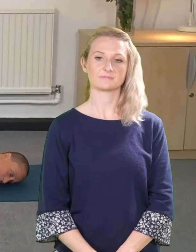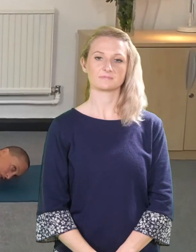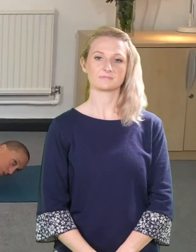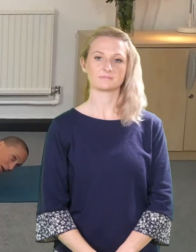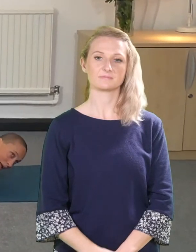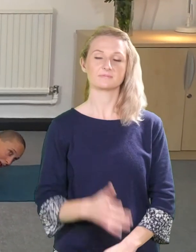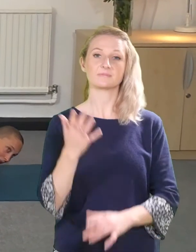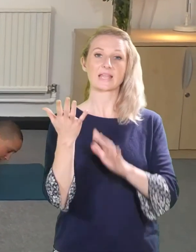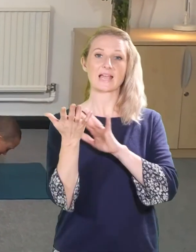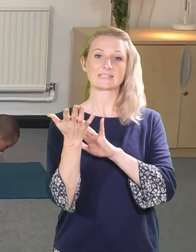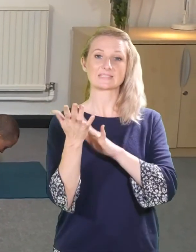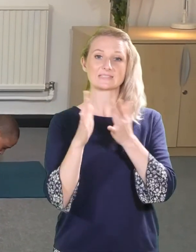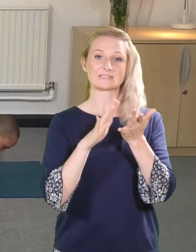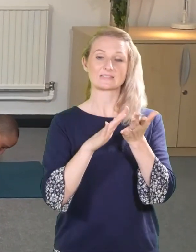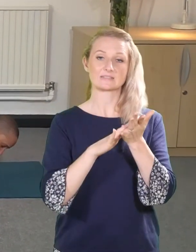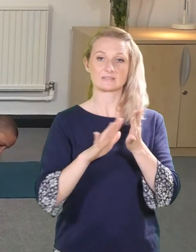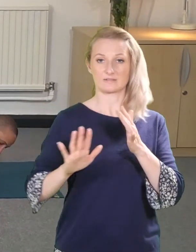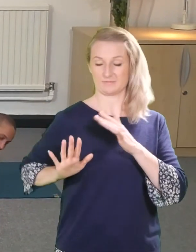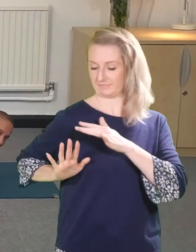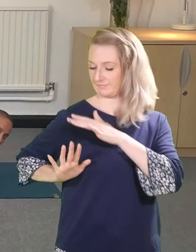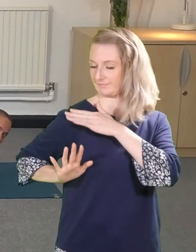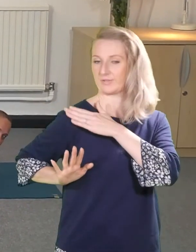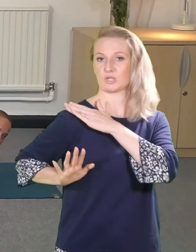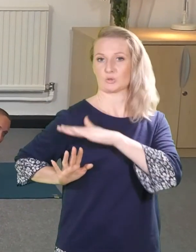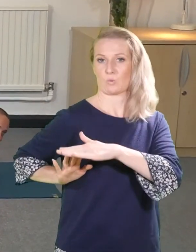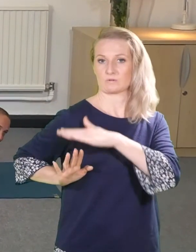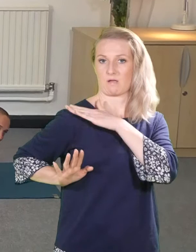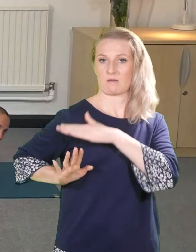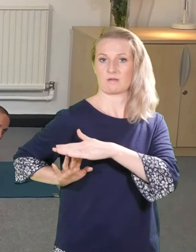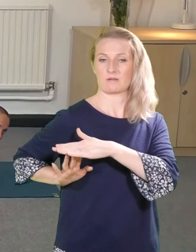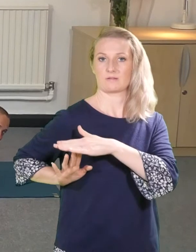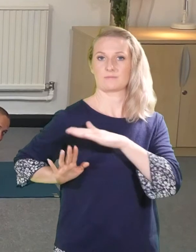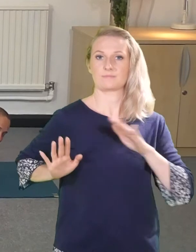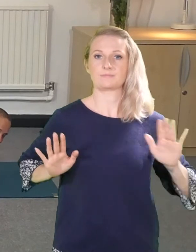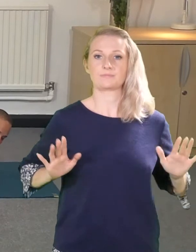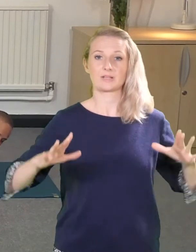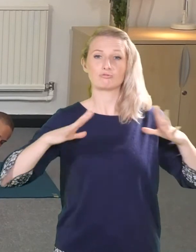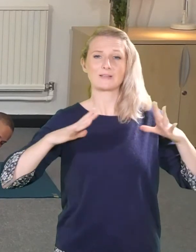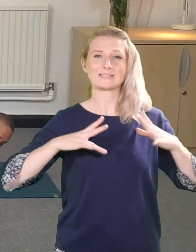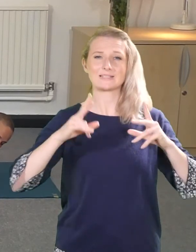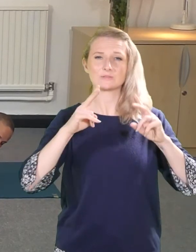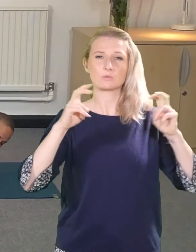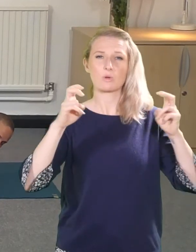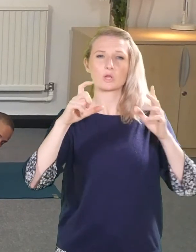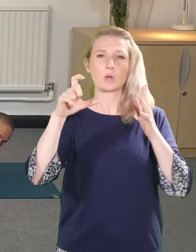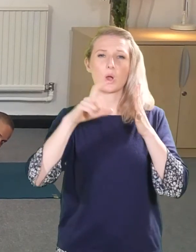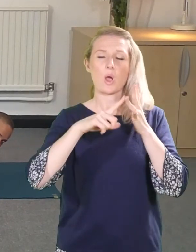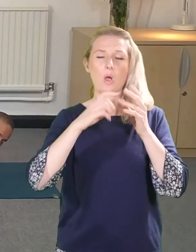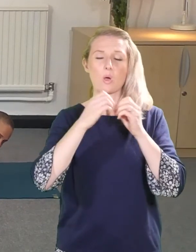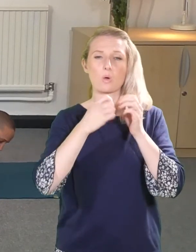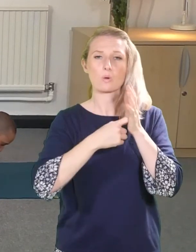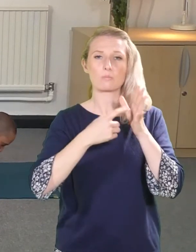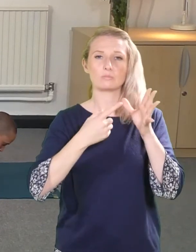And then we're going to bring our hands underneath our shoulders and we're going to get ready for the Cobra Pose. I'm going to keep my elbows tucked